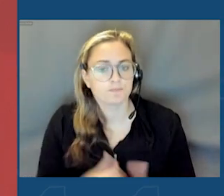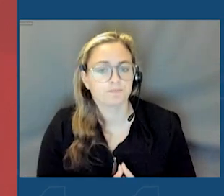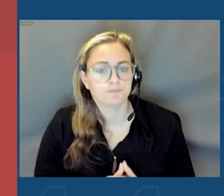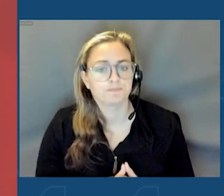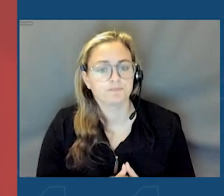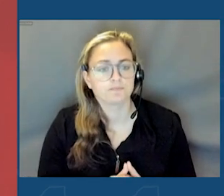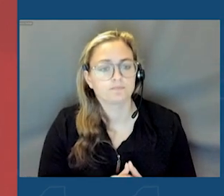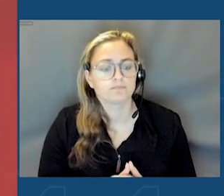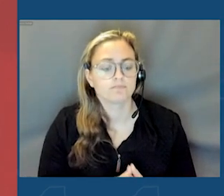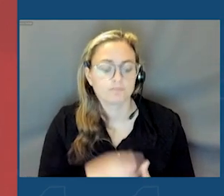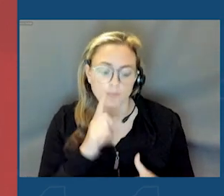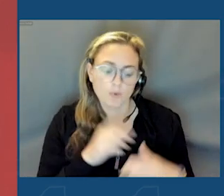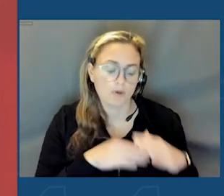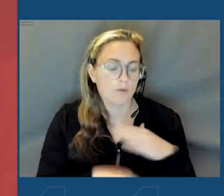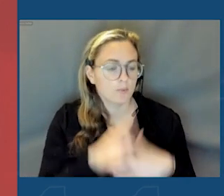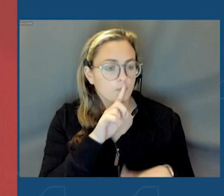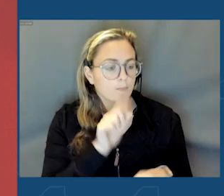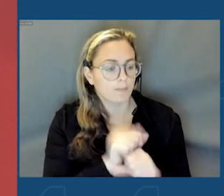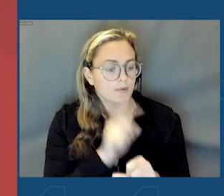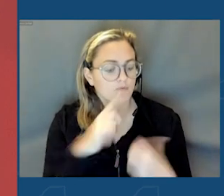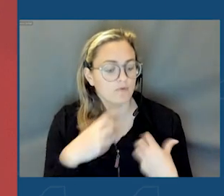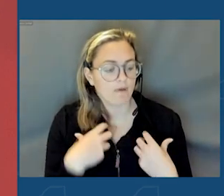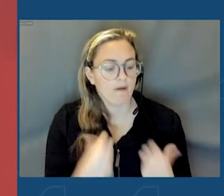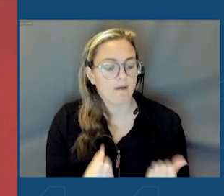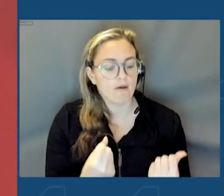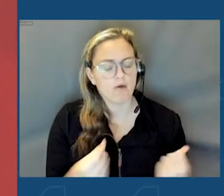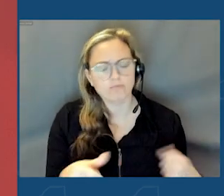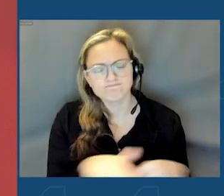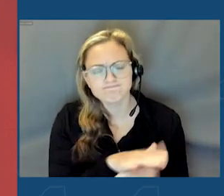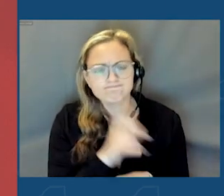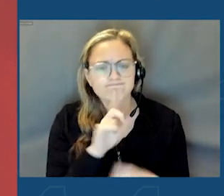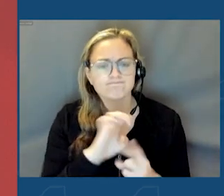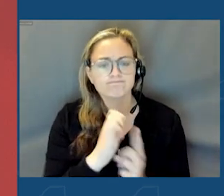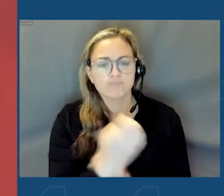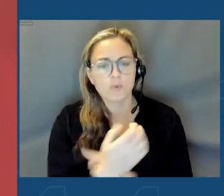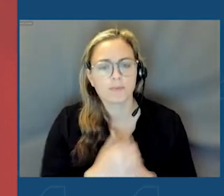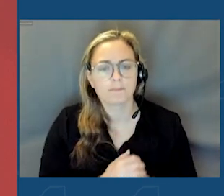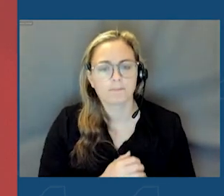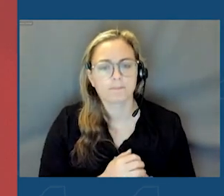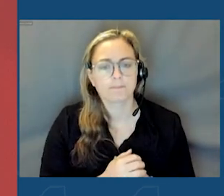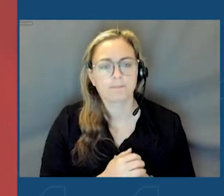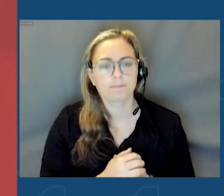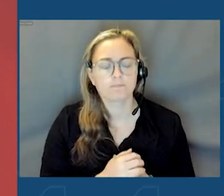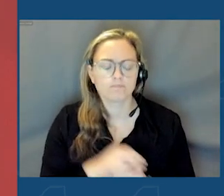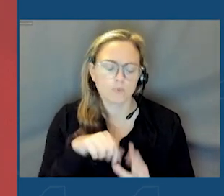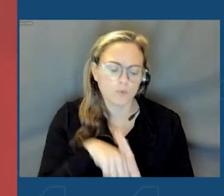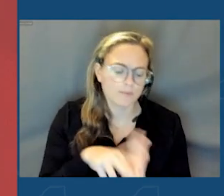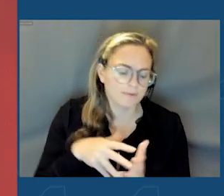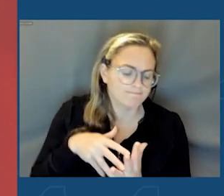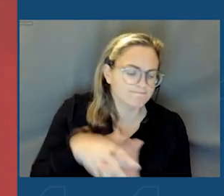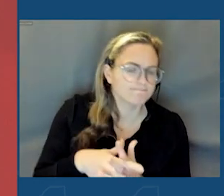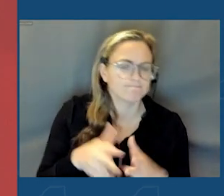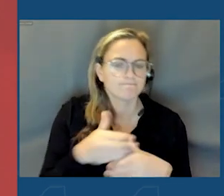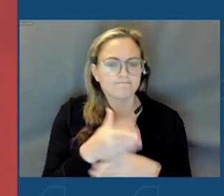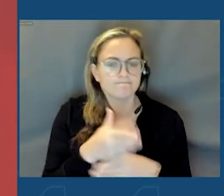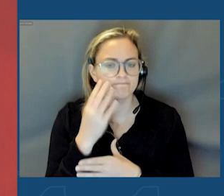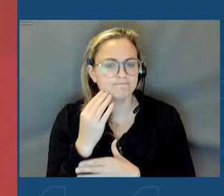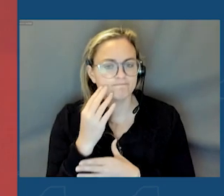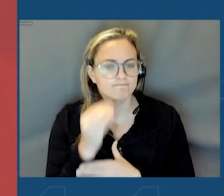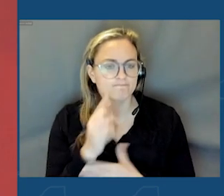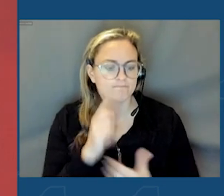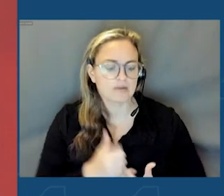humbly commit ourselves to the health and wholeness of this environment, to deepen and share the experience of a